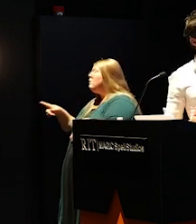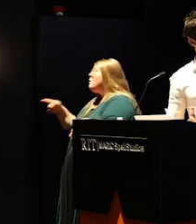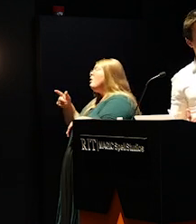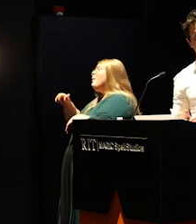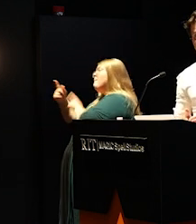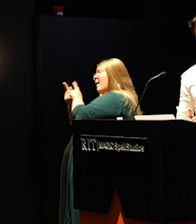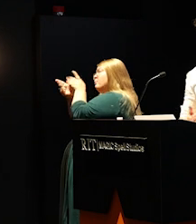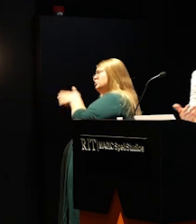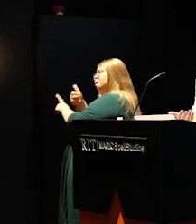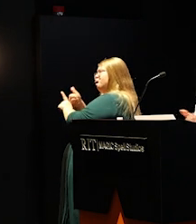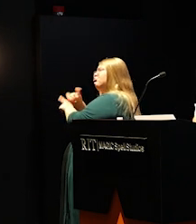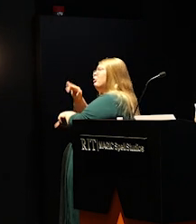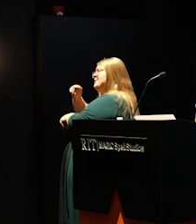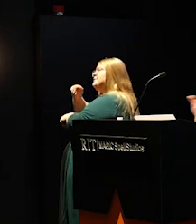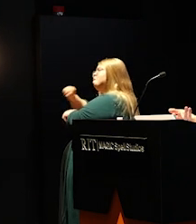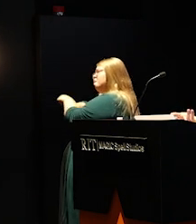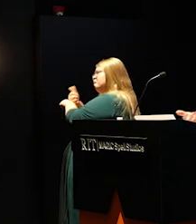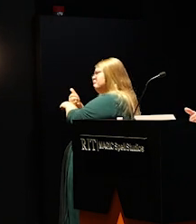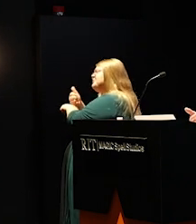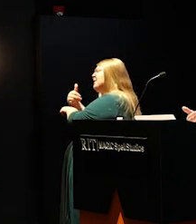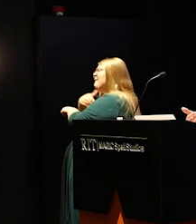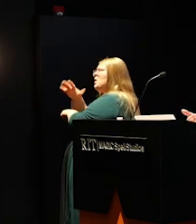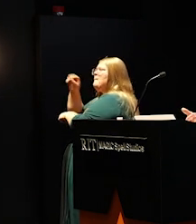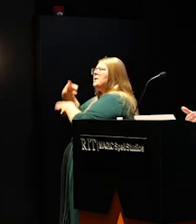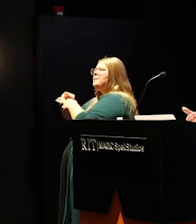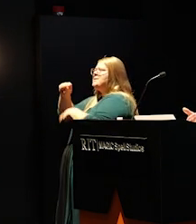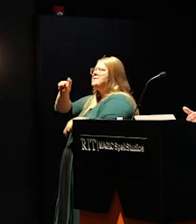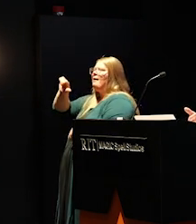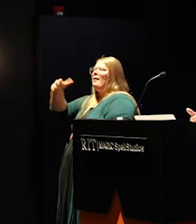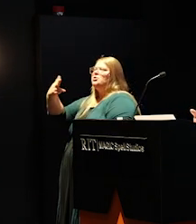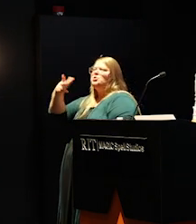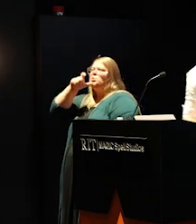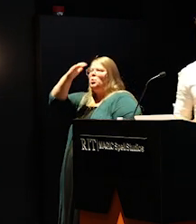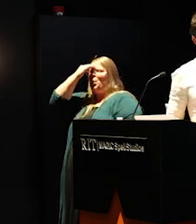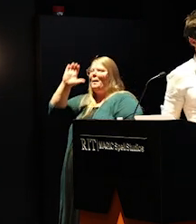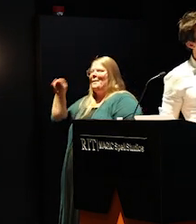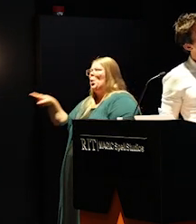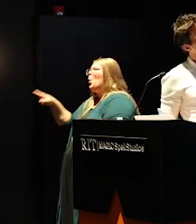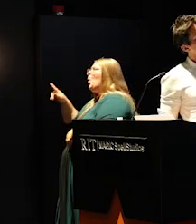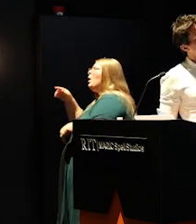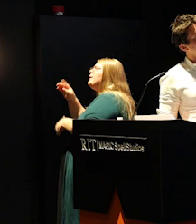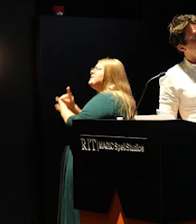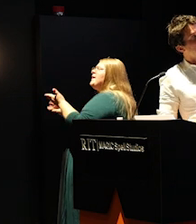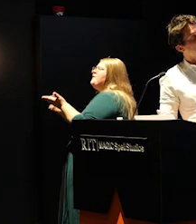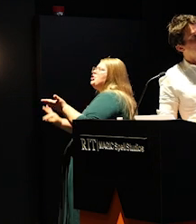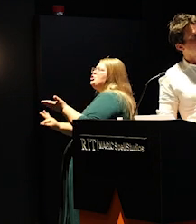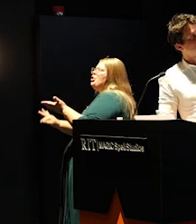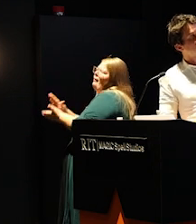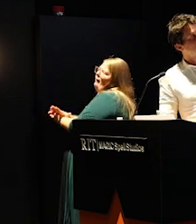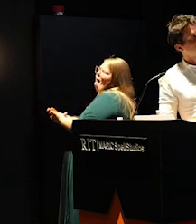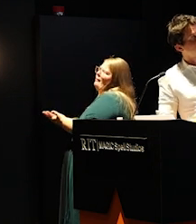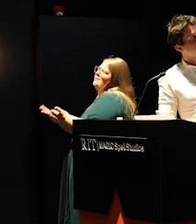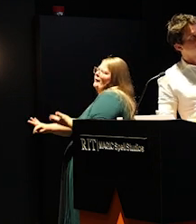at the time when we were opening the restaurant named Seth Eshelman, who has a company called Stash. Who knows Stash locally? Great furniture shop. So that